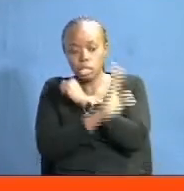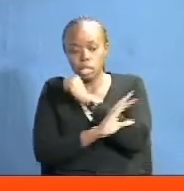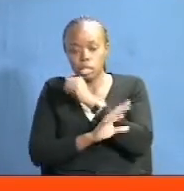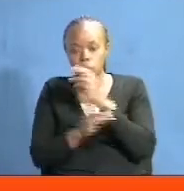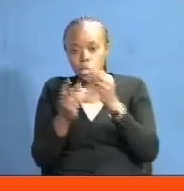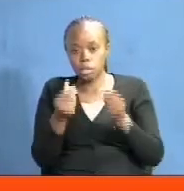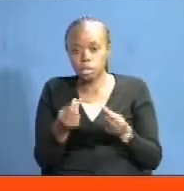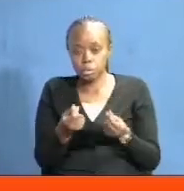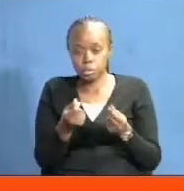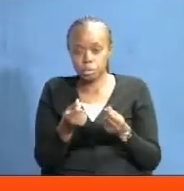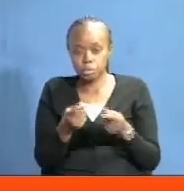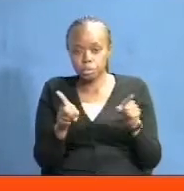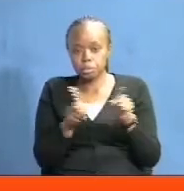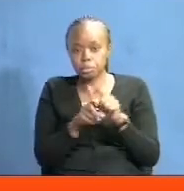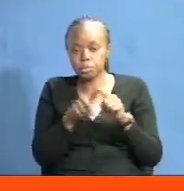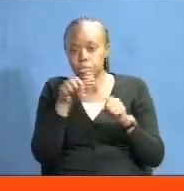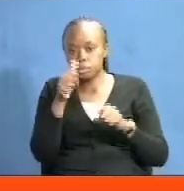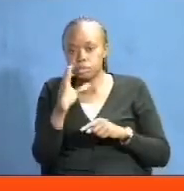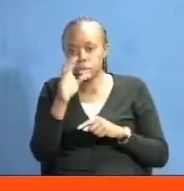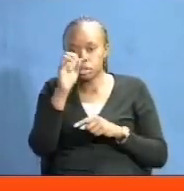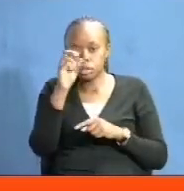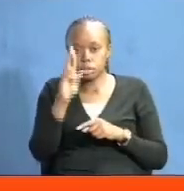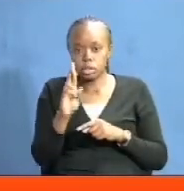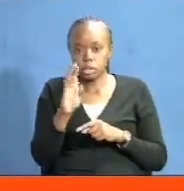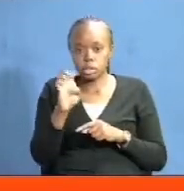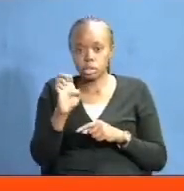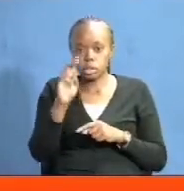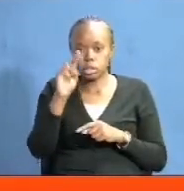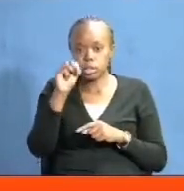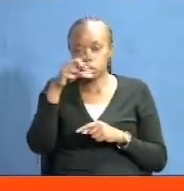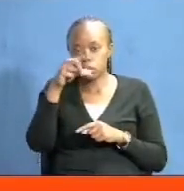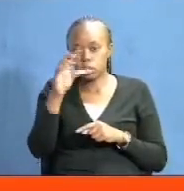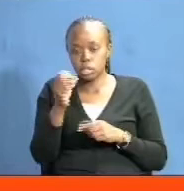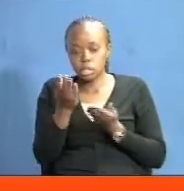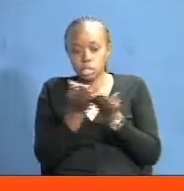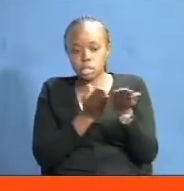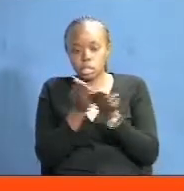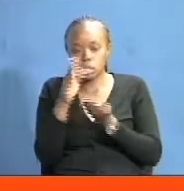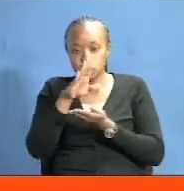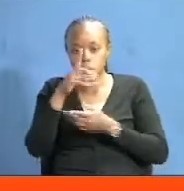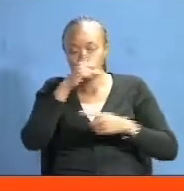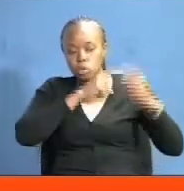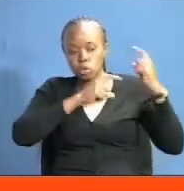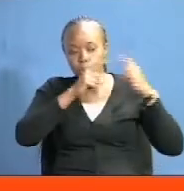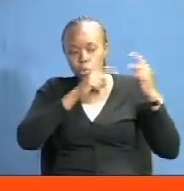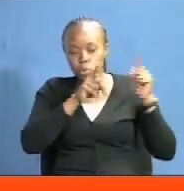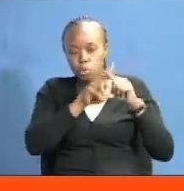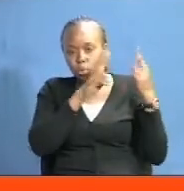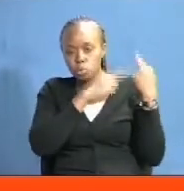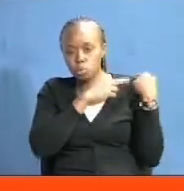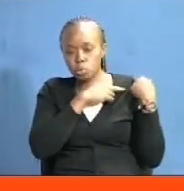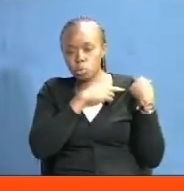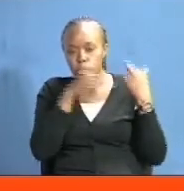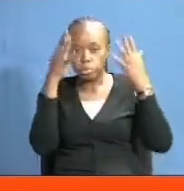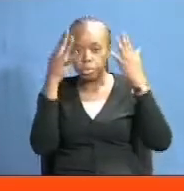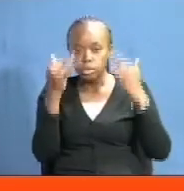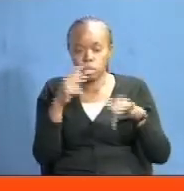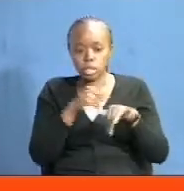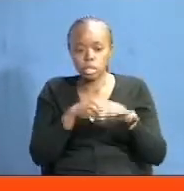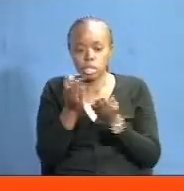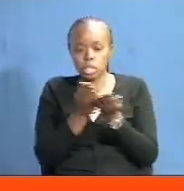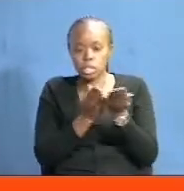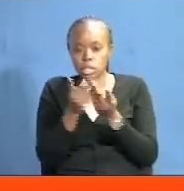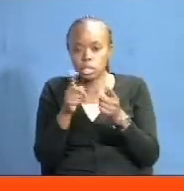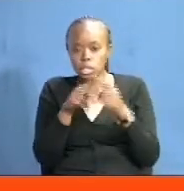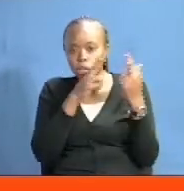Right. Bob Orengo, Justin Muturi served their generational responsibility. Now it is about time we serve also